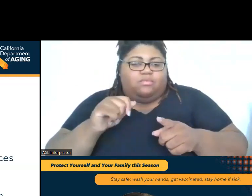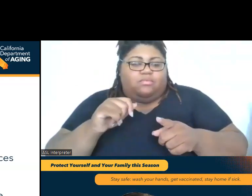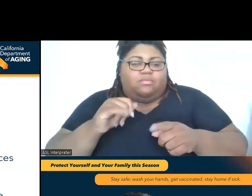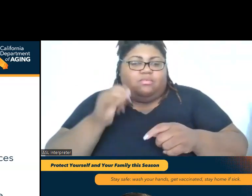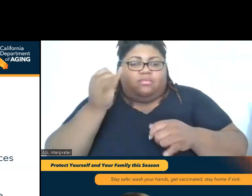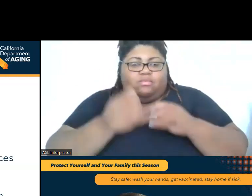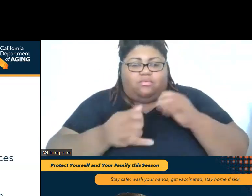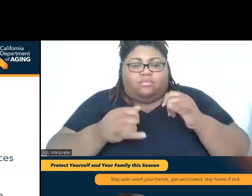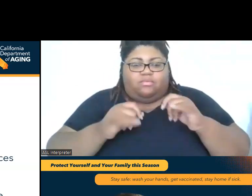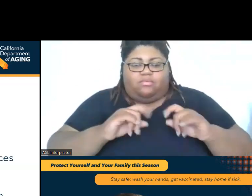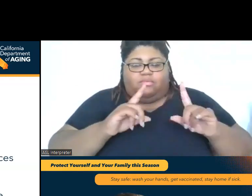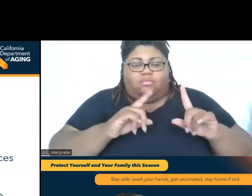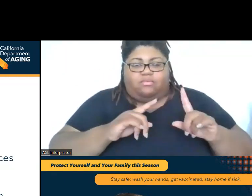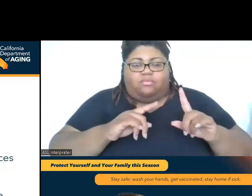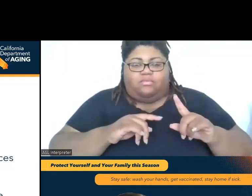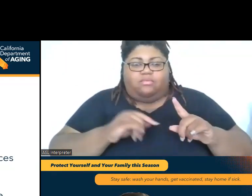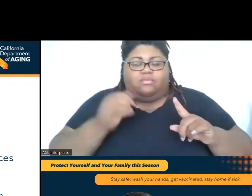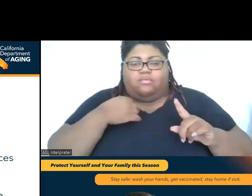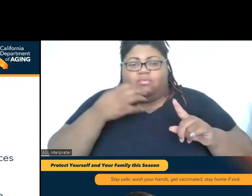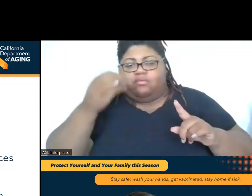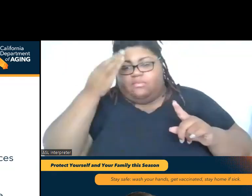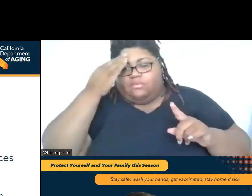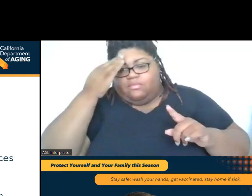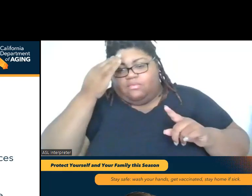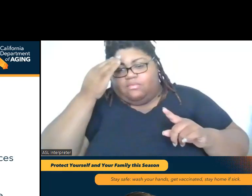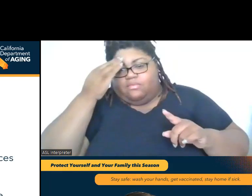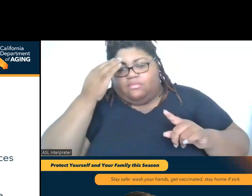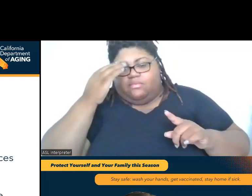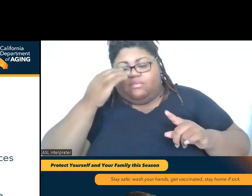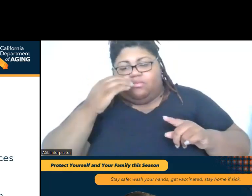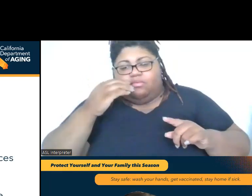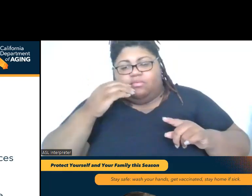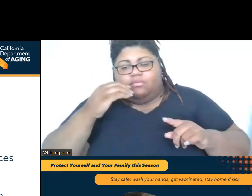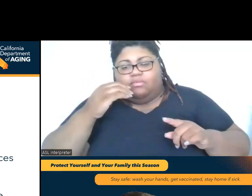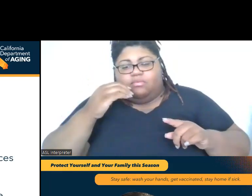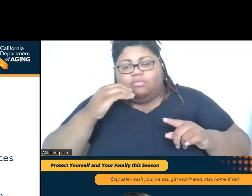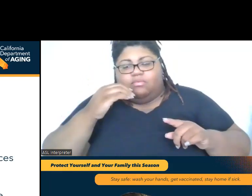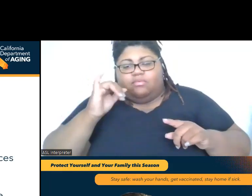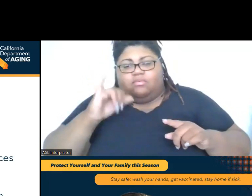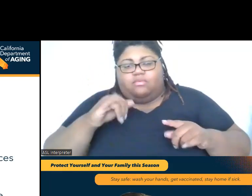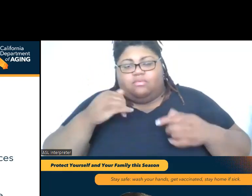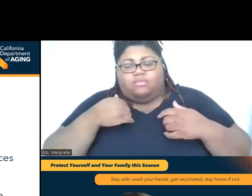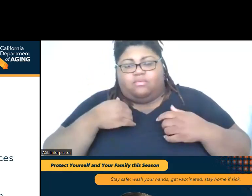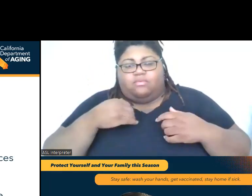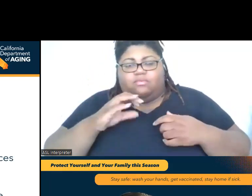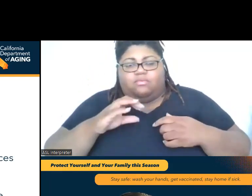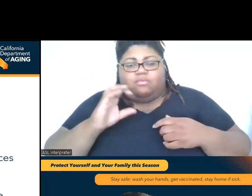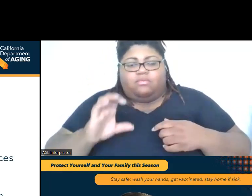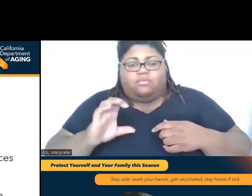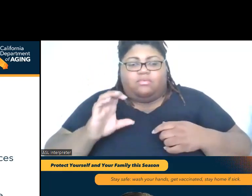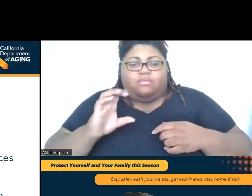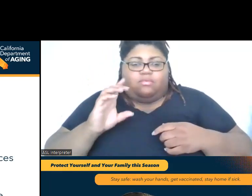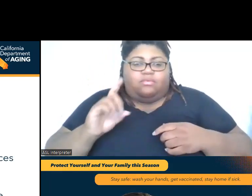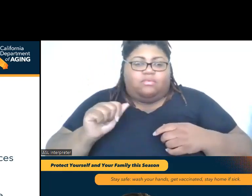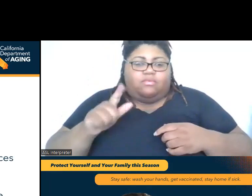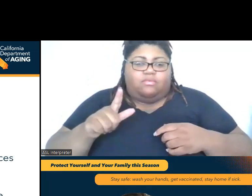And then just wanted to note also, there is the Cal AHS emergency resource guide. We are going